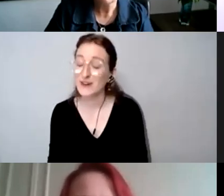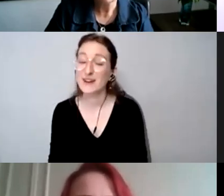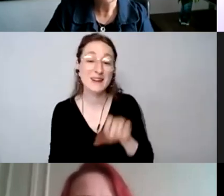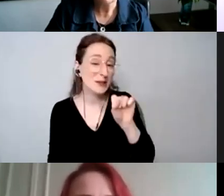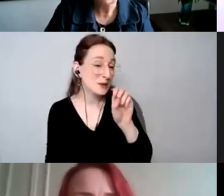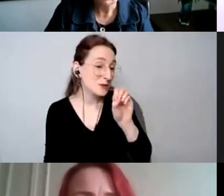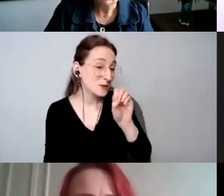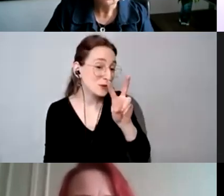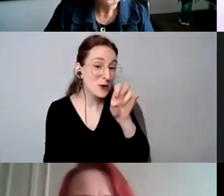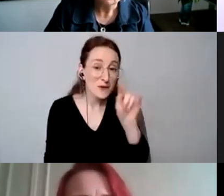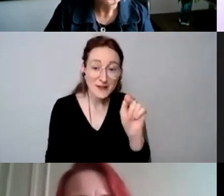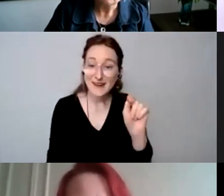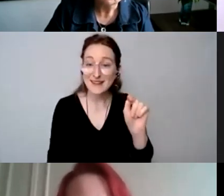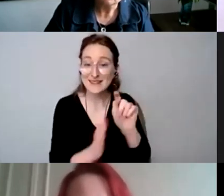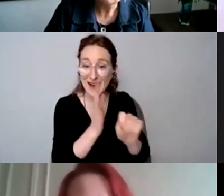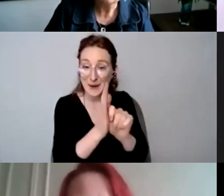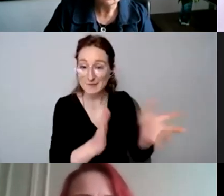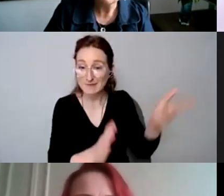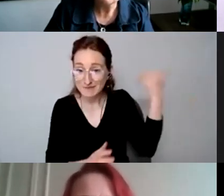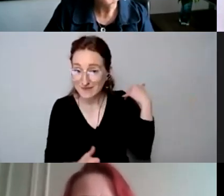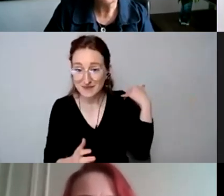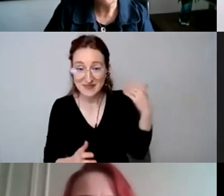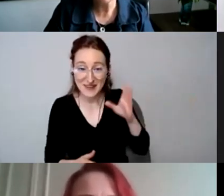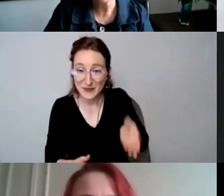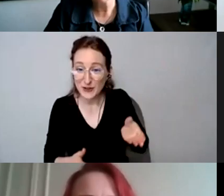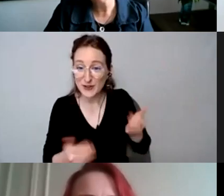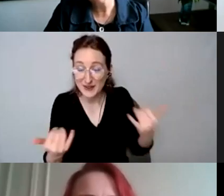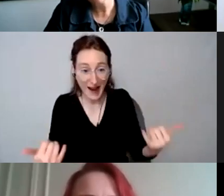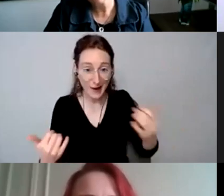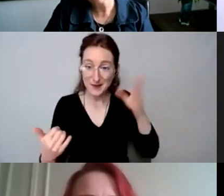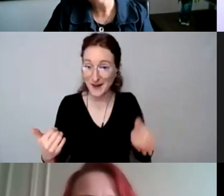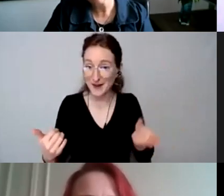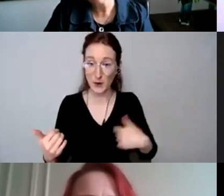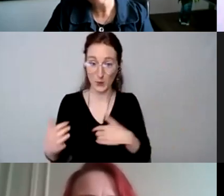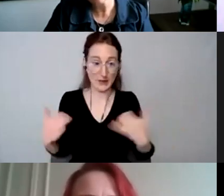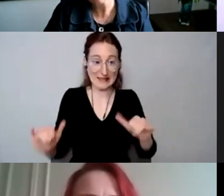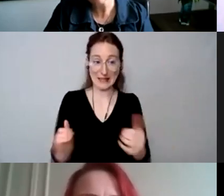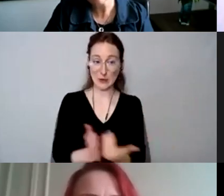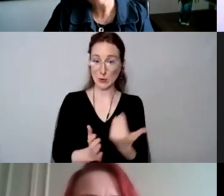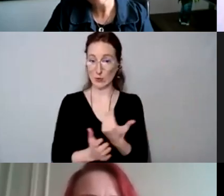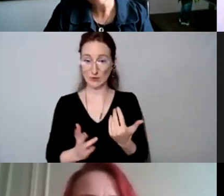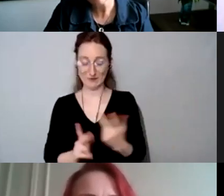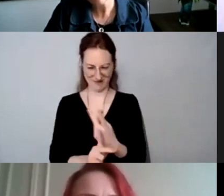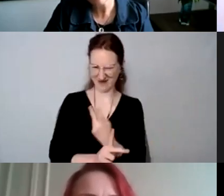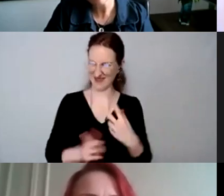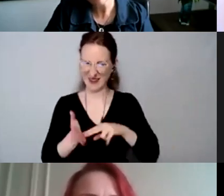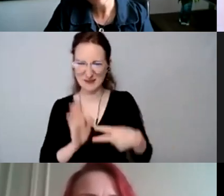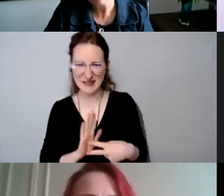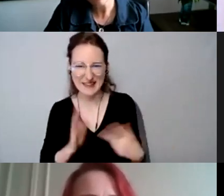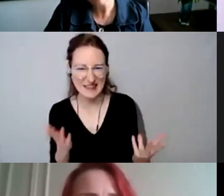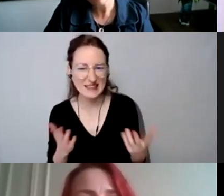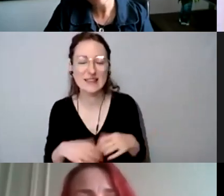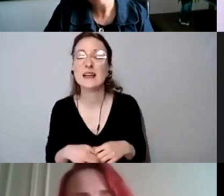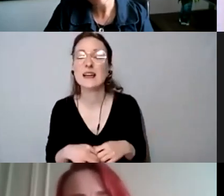Soviet time. So we don't really know what it is. And we really need to kind